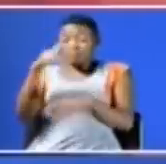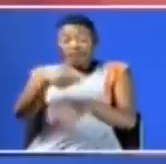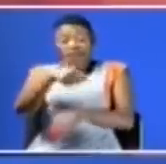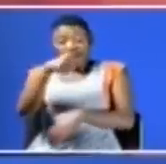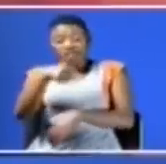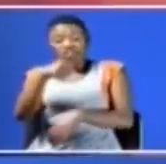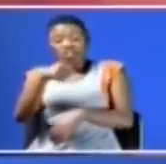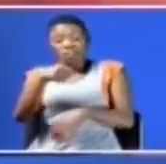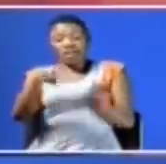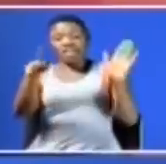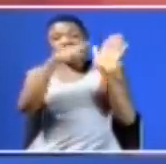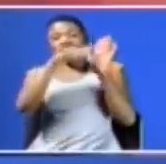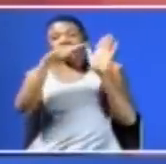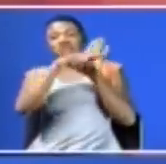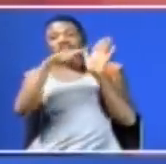of negative,